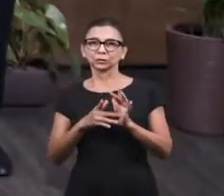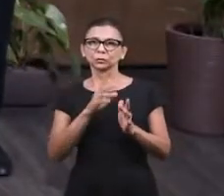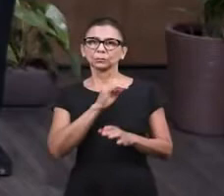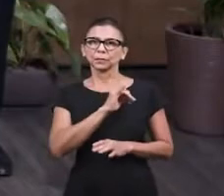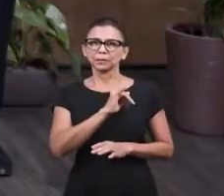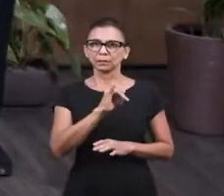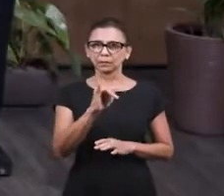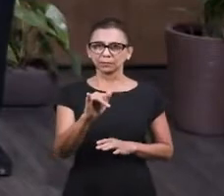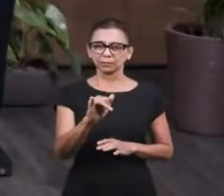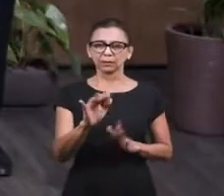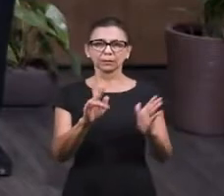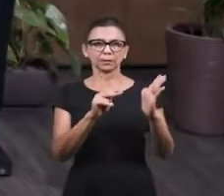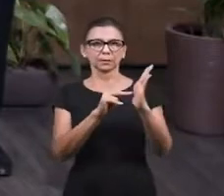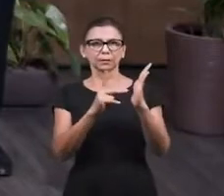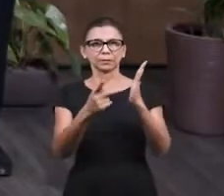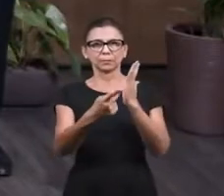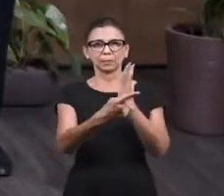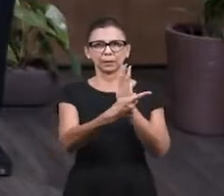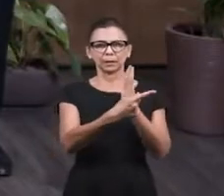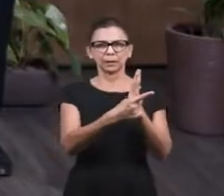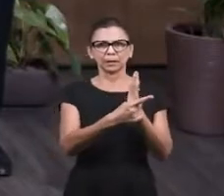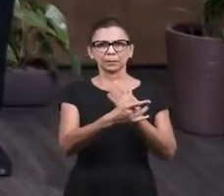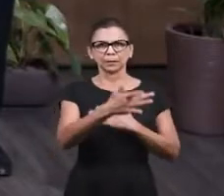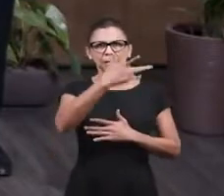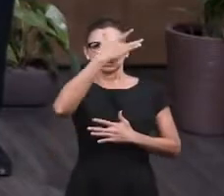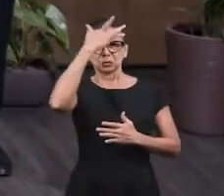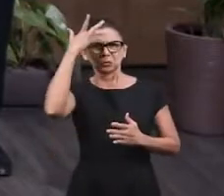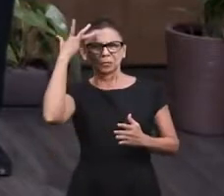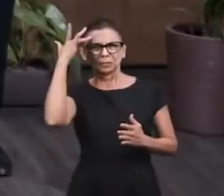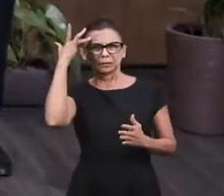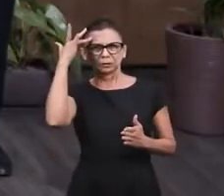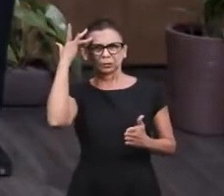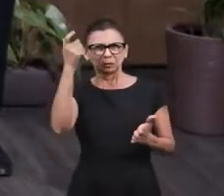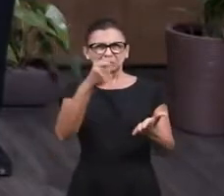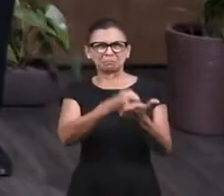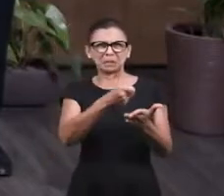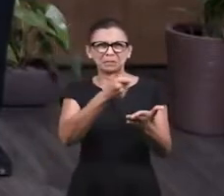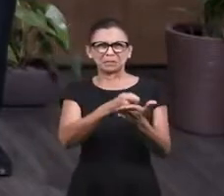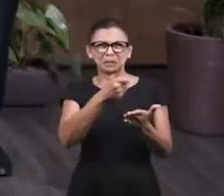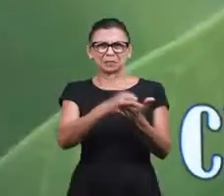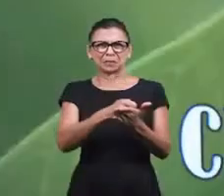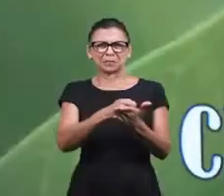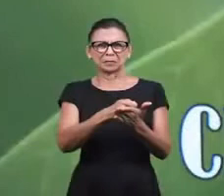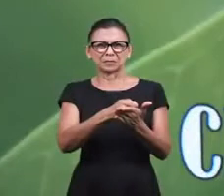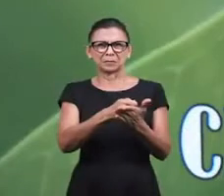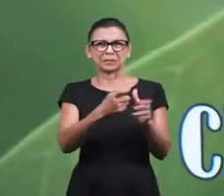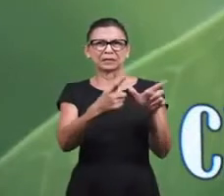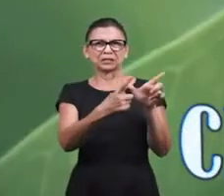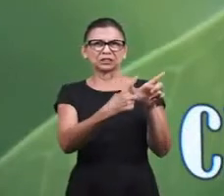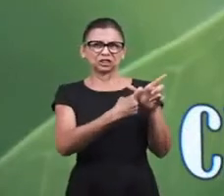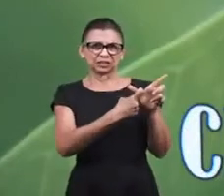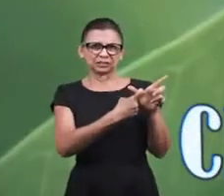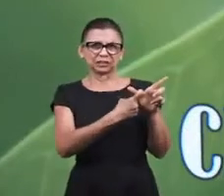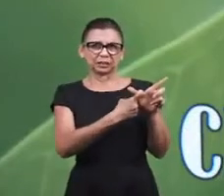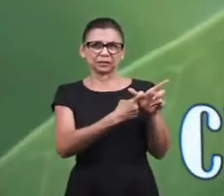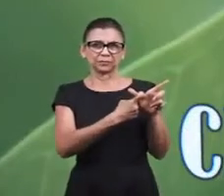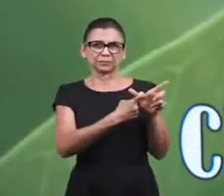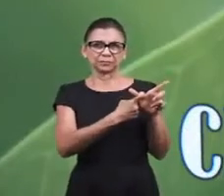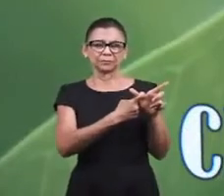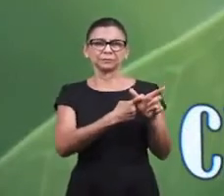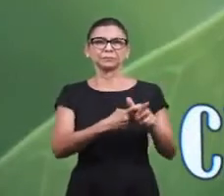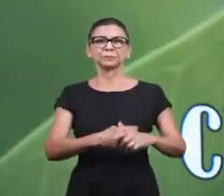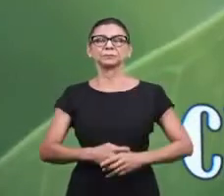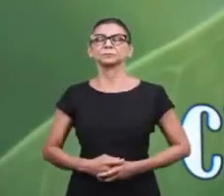shares the parable of the uncompassionate creditor or unforgiving servant. That is,